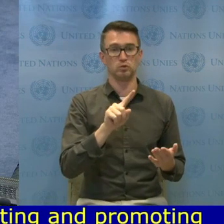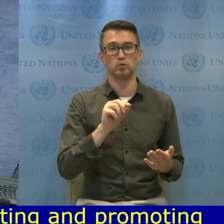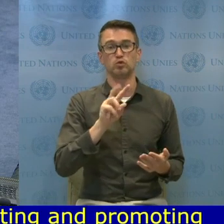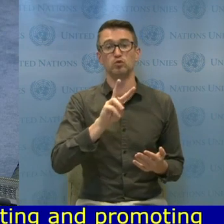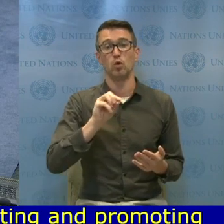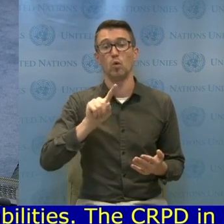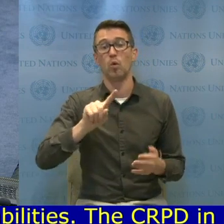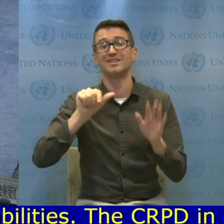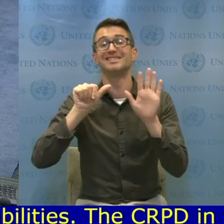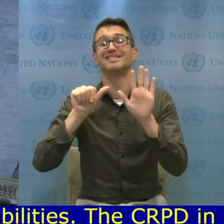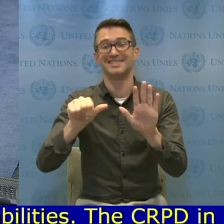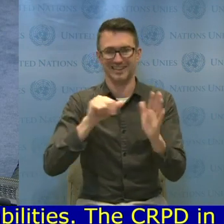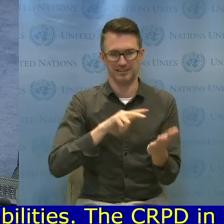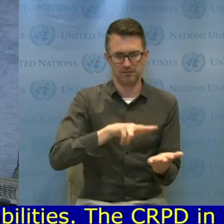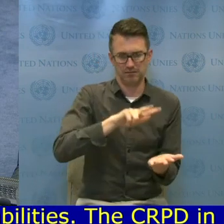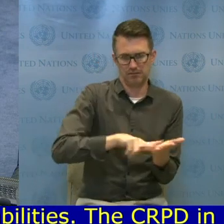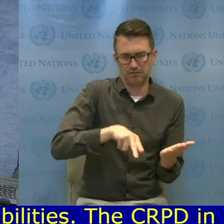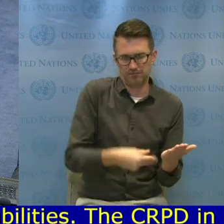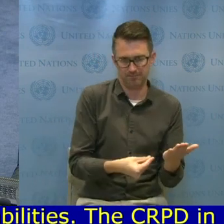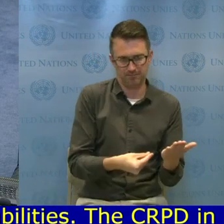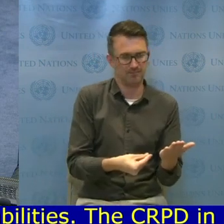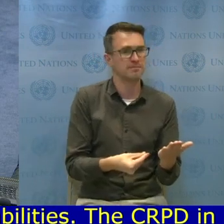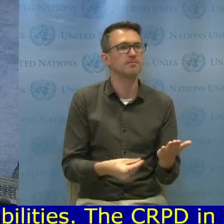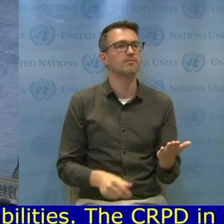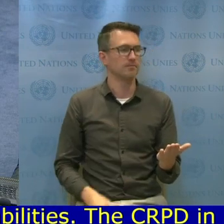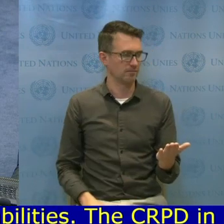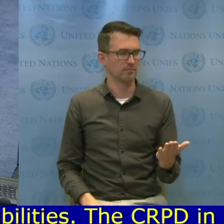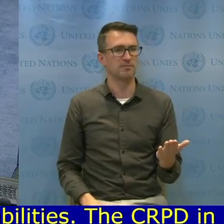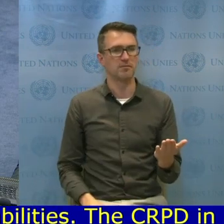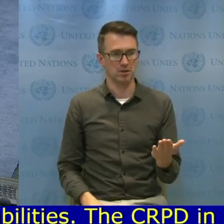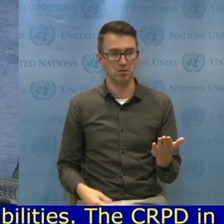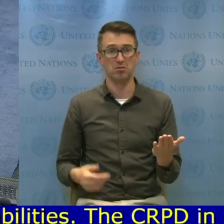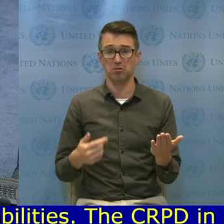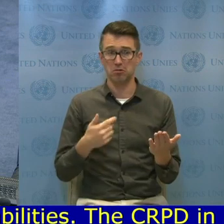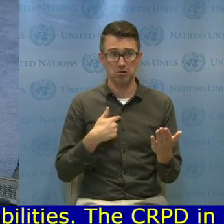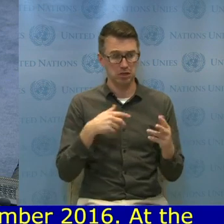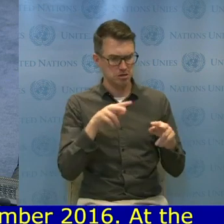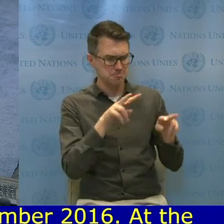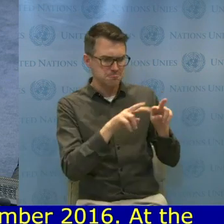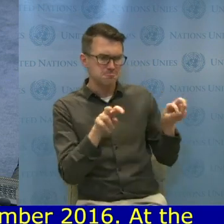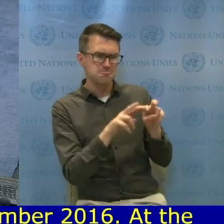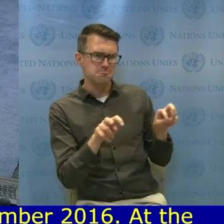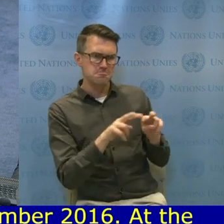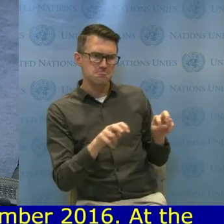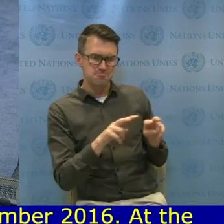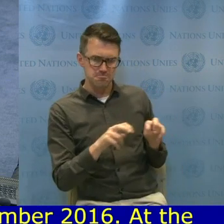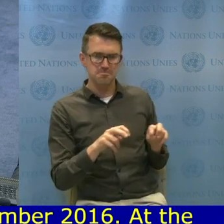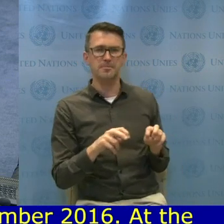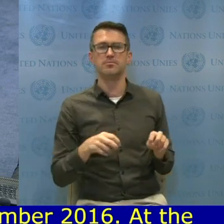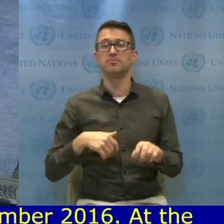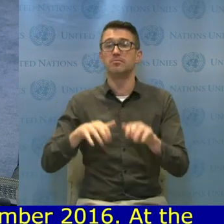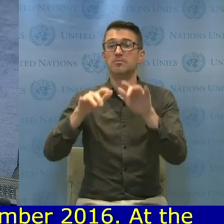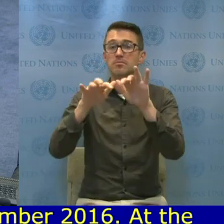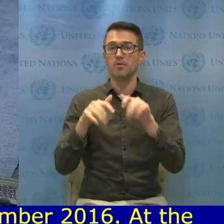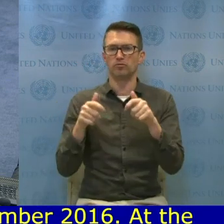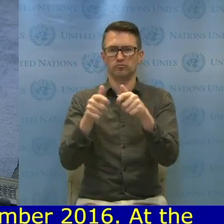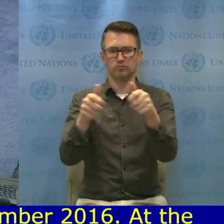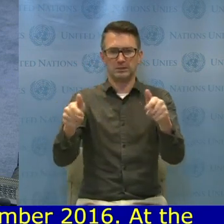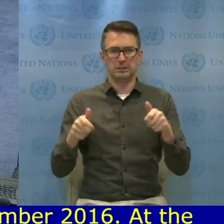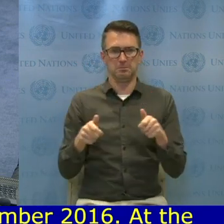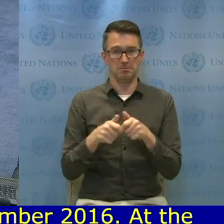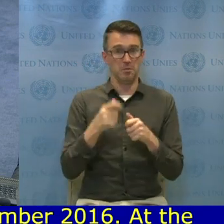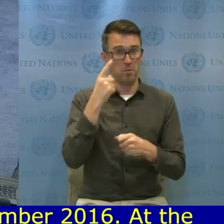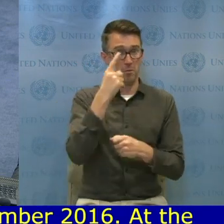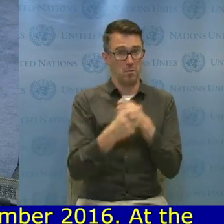submitted the initial report to UN last year. The DPRK attaches great importance to international cooperation with the UN